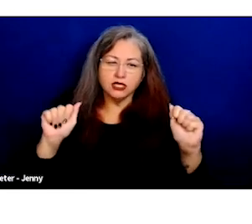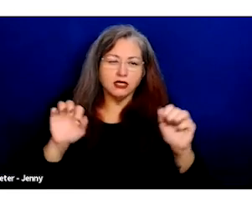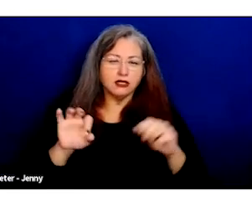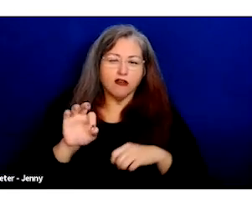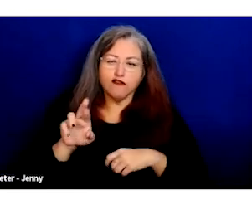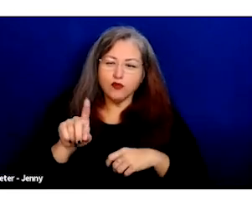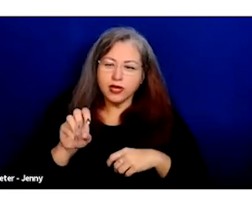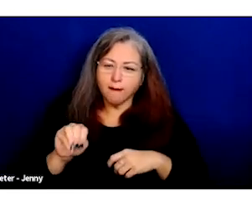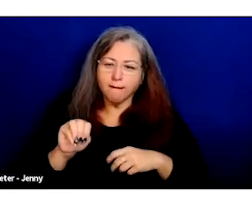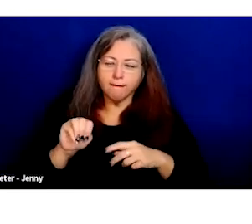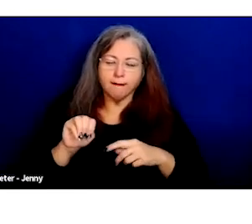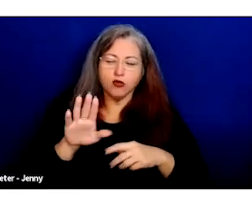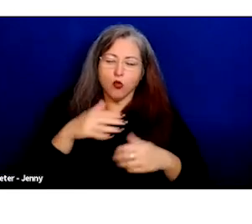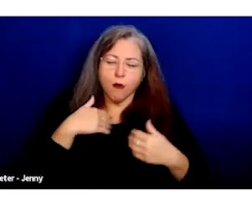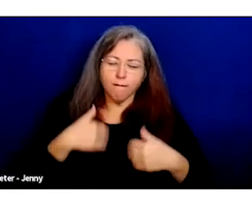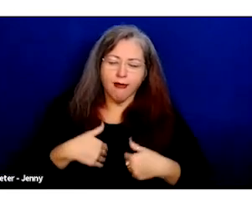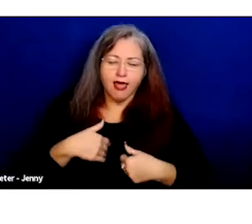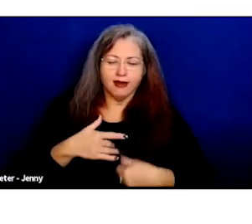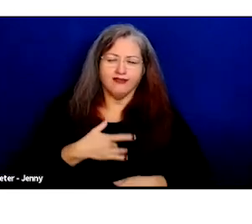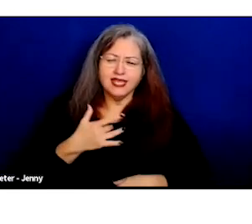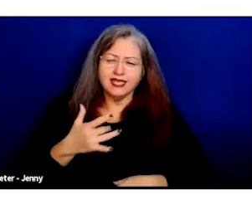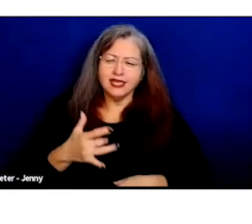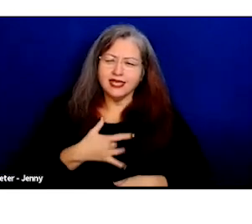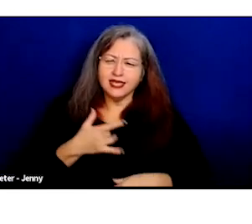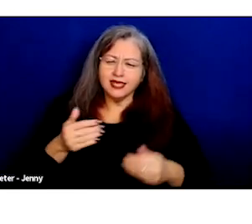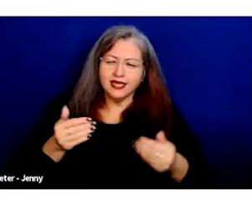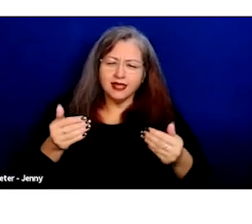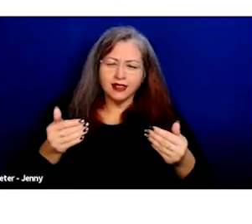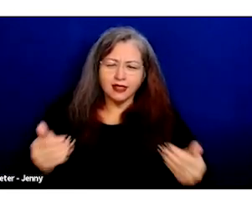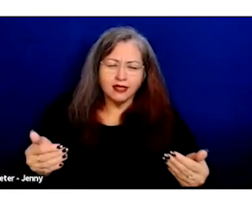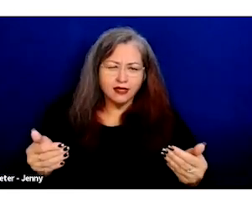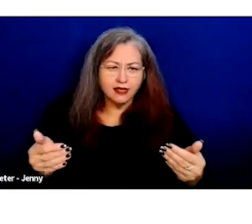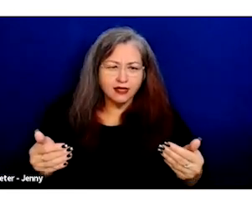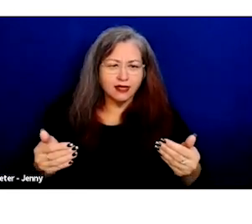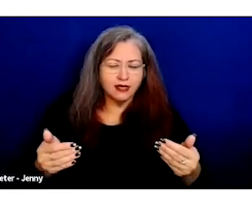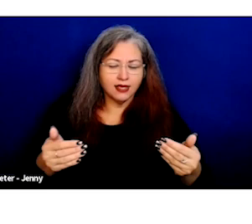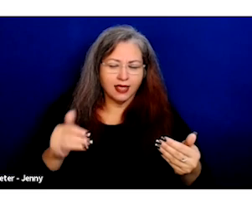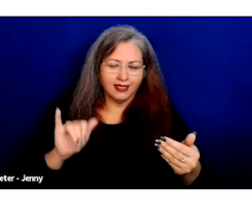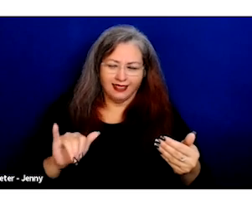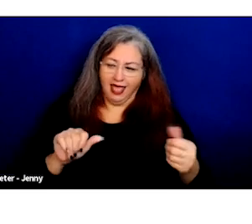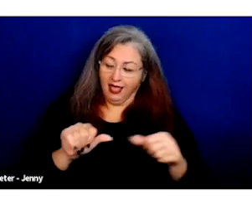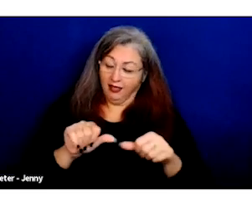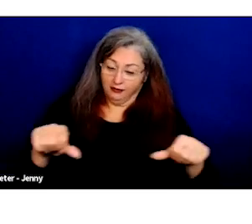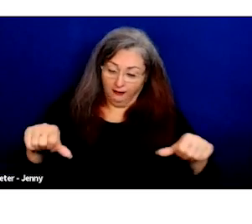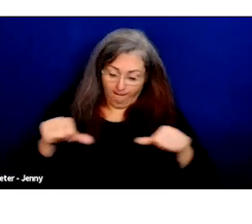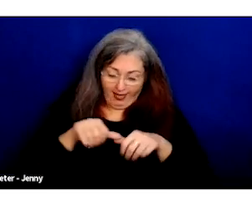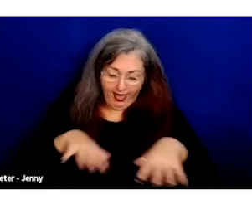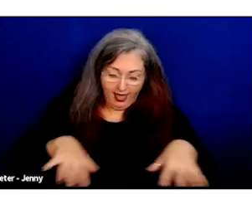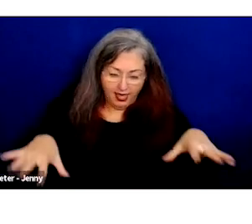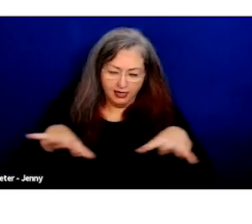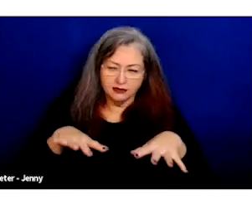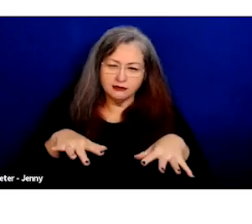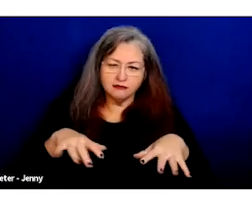your body. What space does it create?